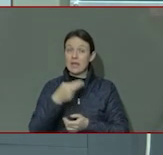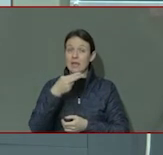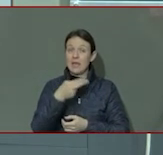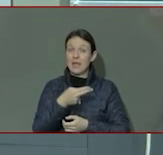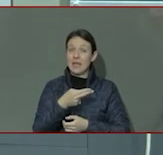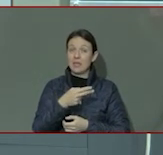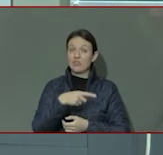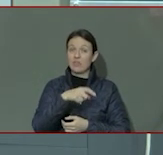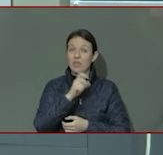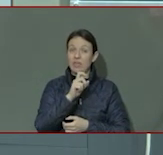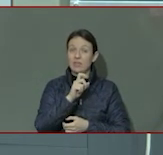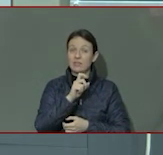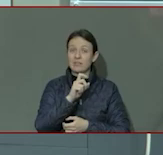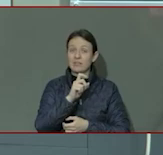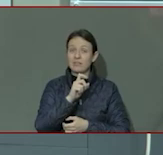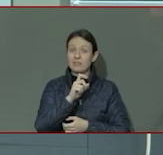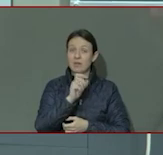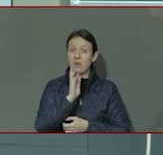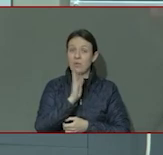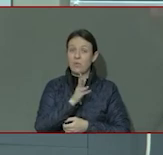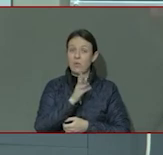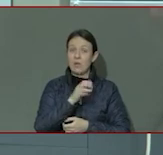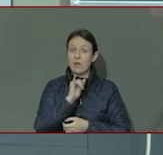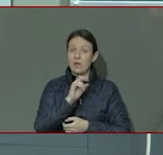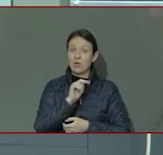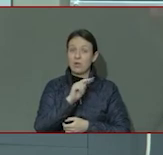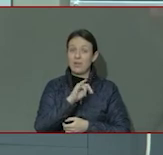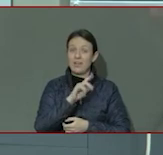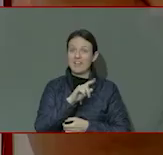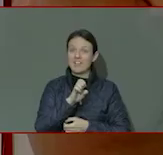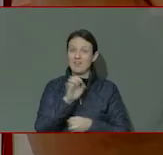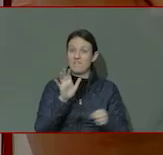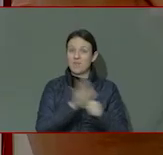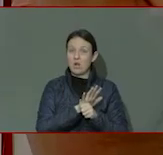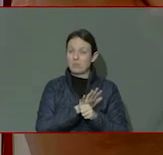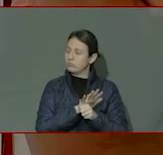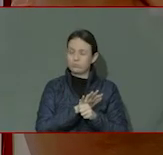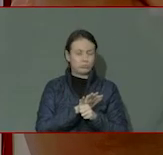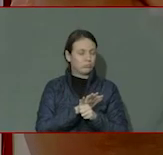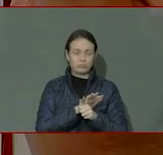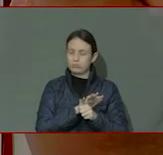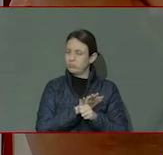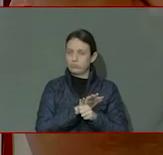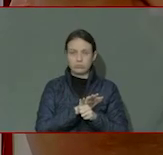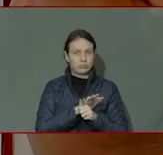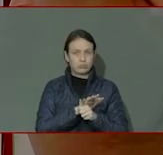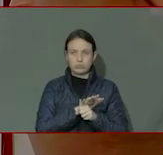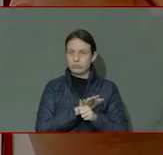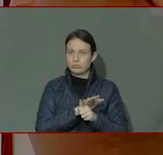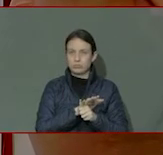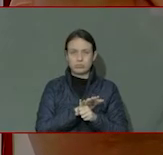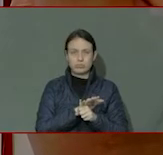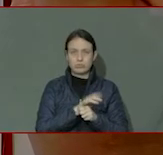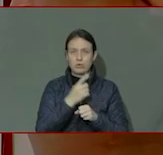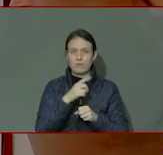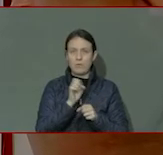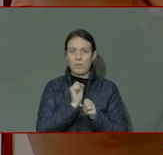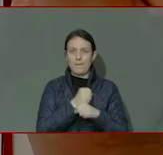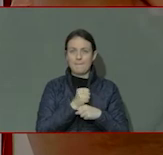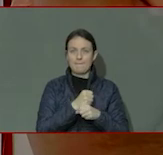HX will ionize incompletely to form a